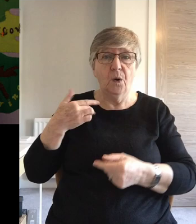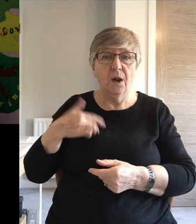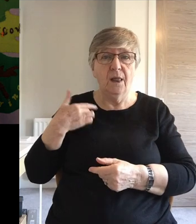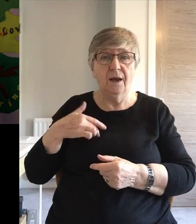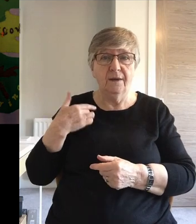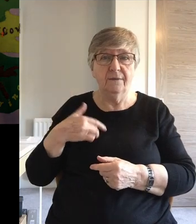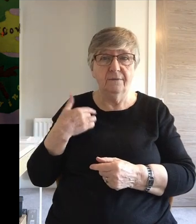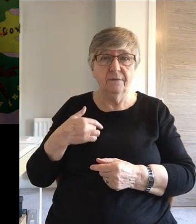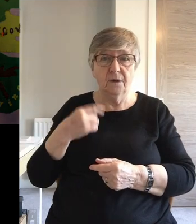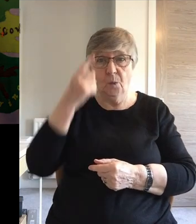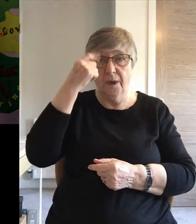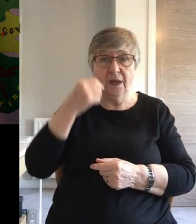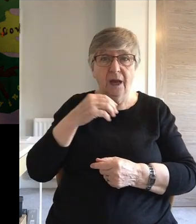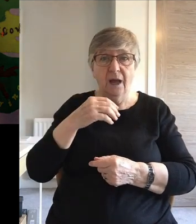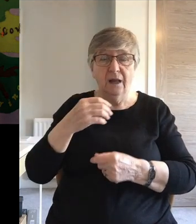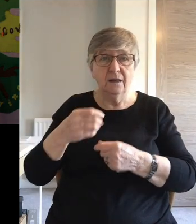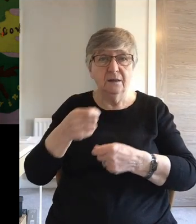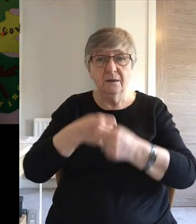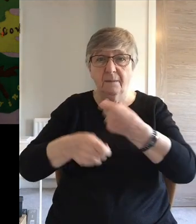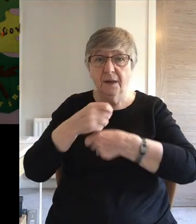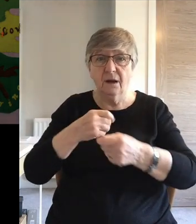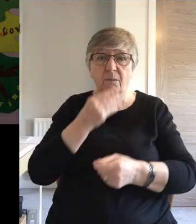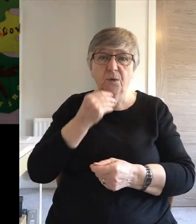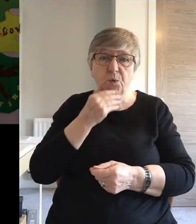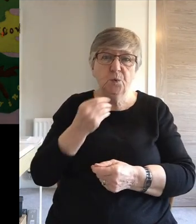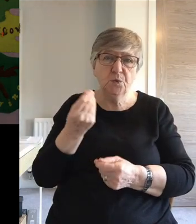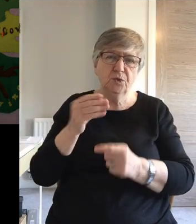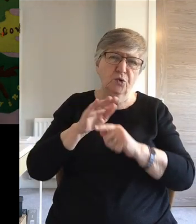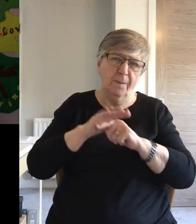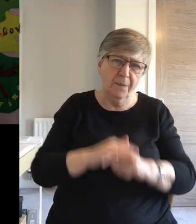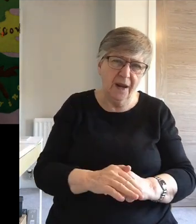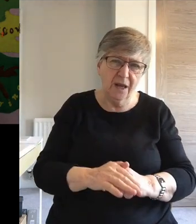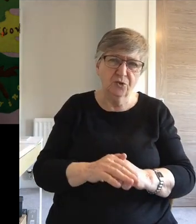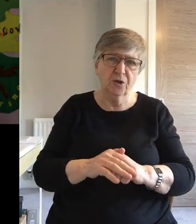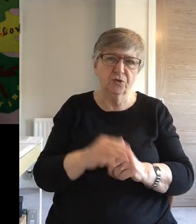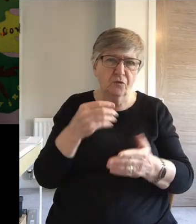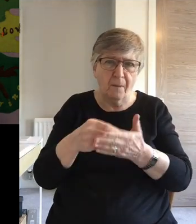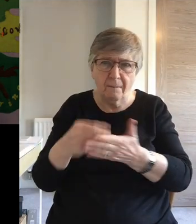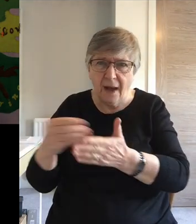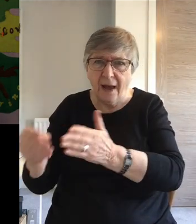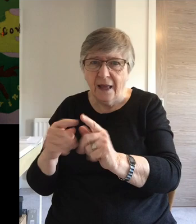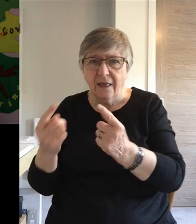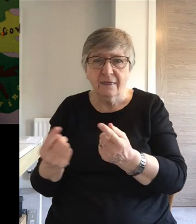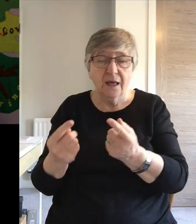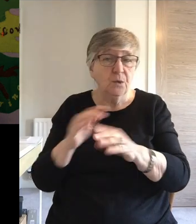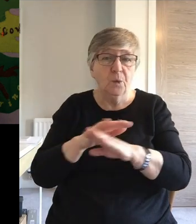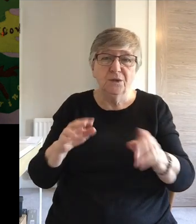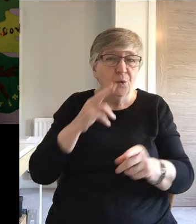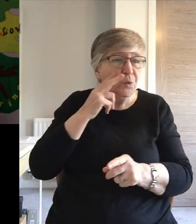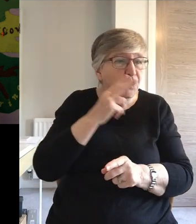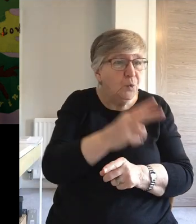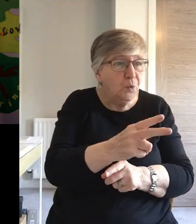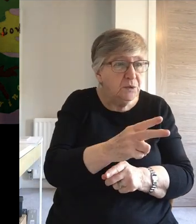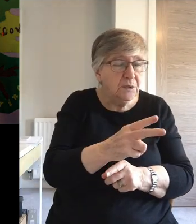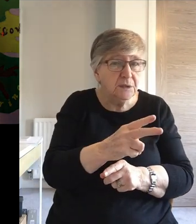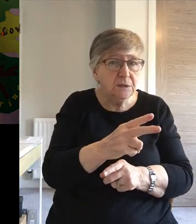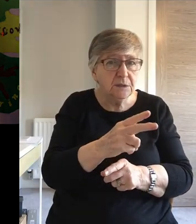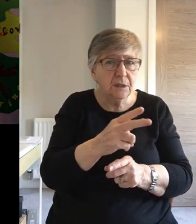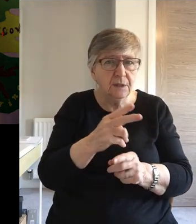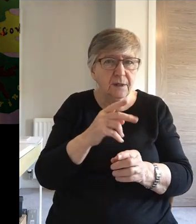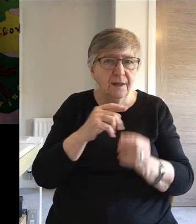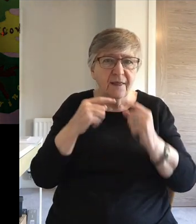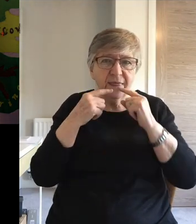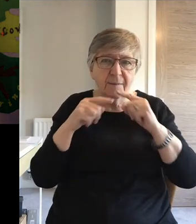living. We can become used to the pressures of the consumerist society and don't notice the